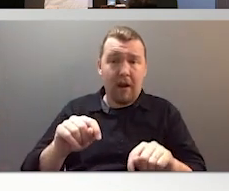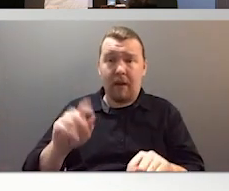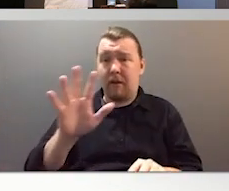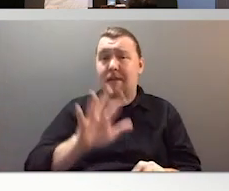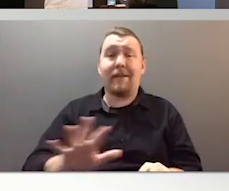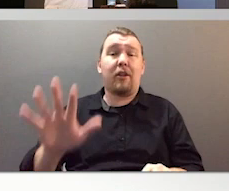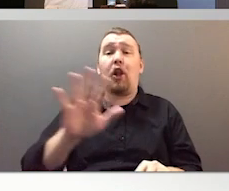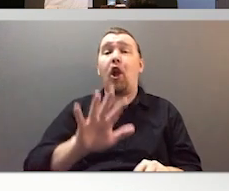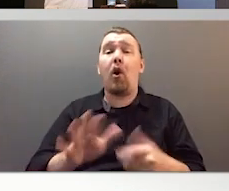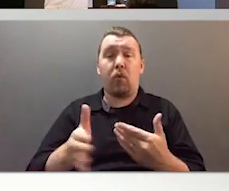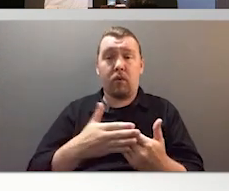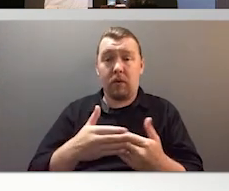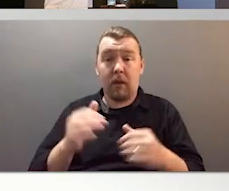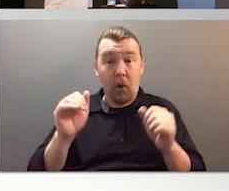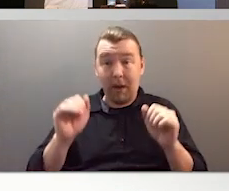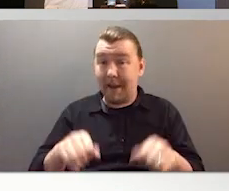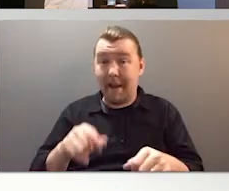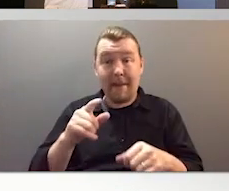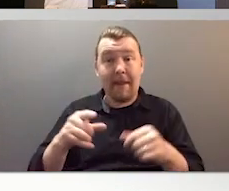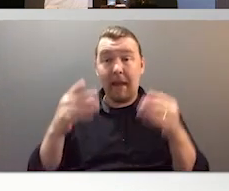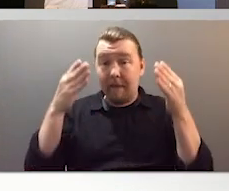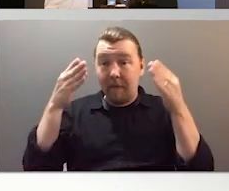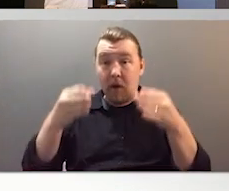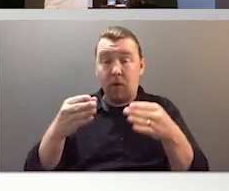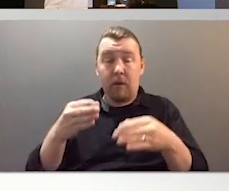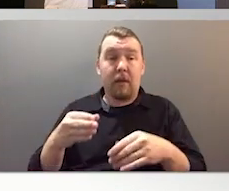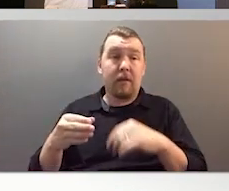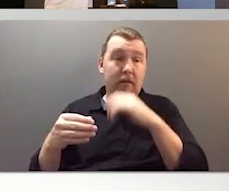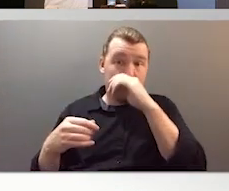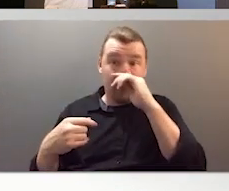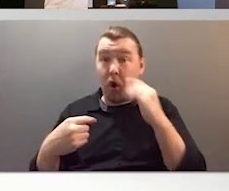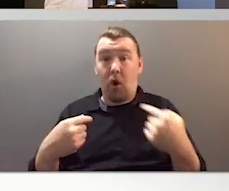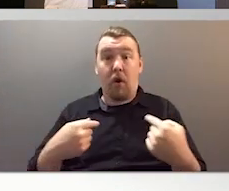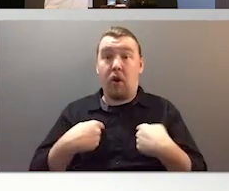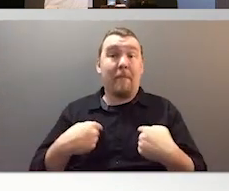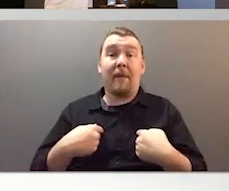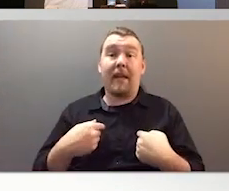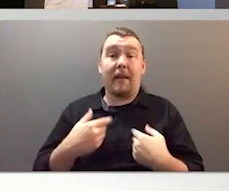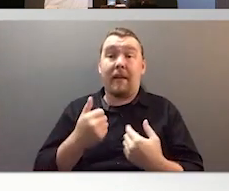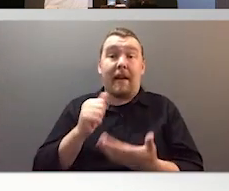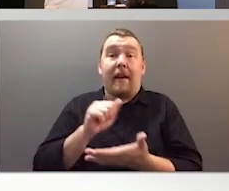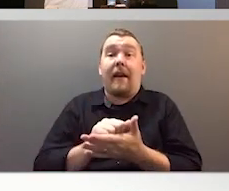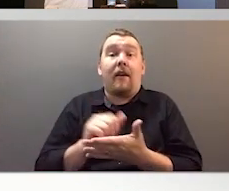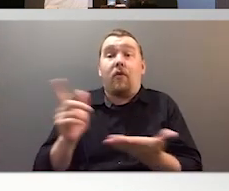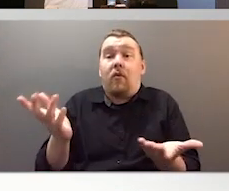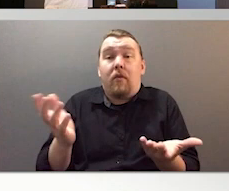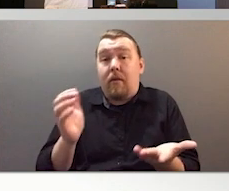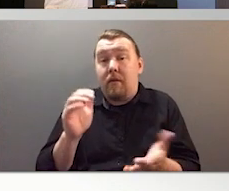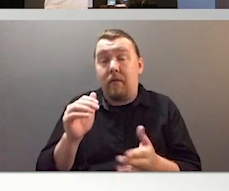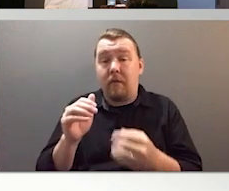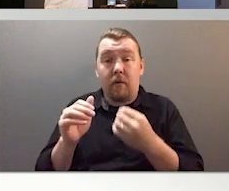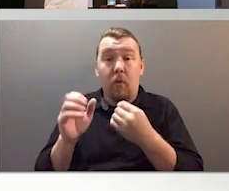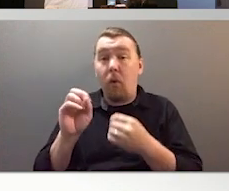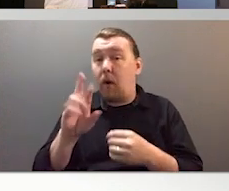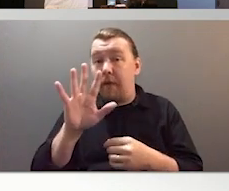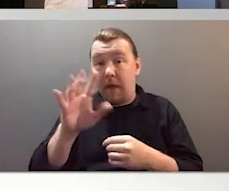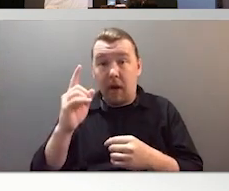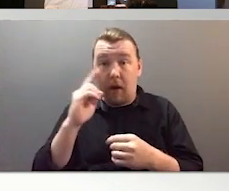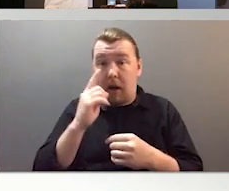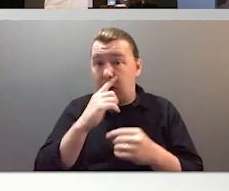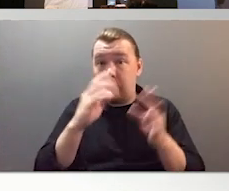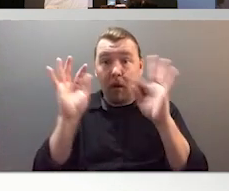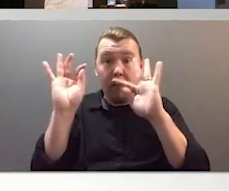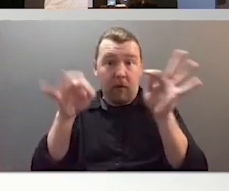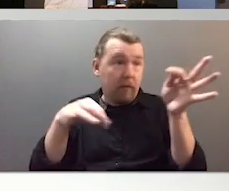Or are their eyes bing-bonging all over the place? Right? So a lot of those, they're like ping pong balls. You see ding, ding, ding, ding, ding, ding, ding.